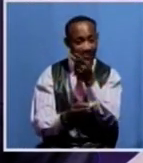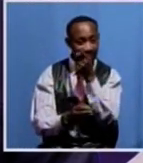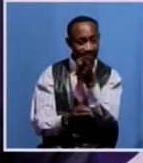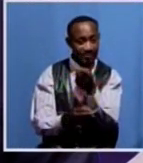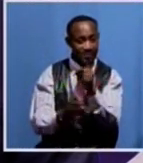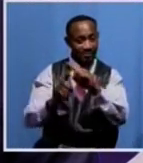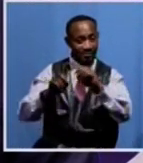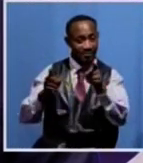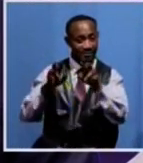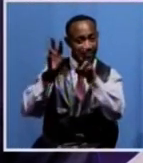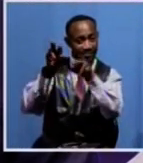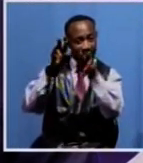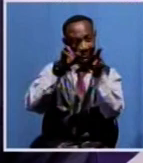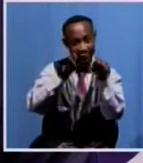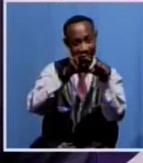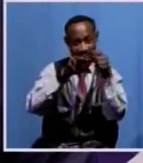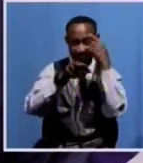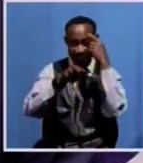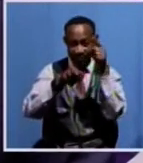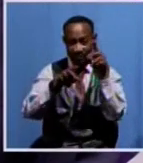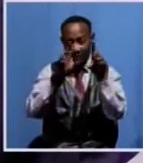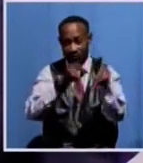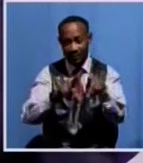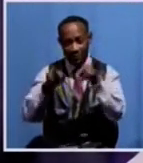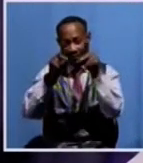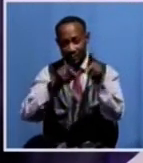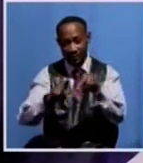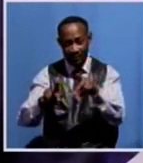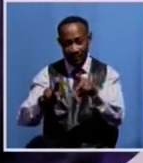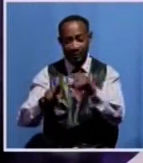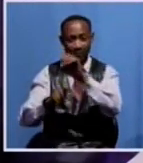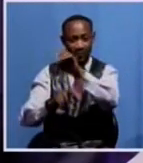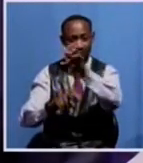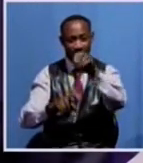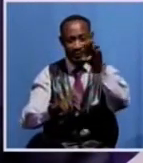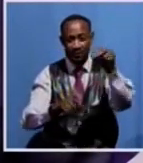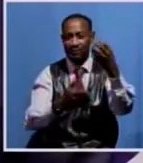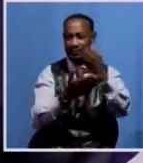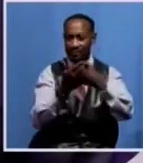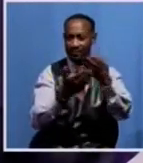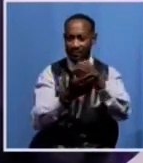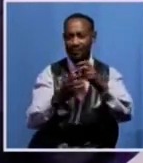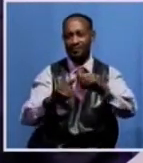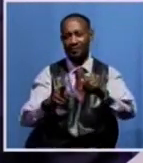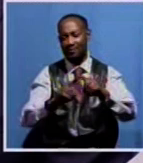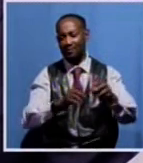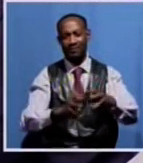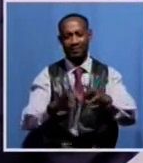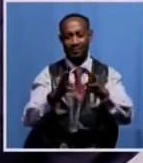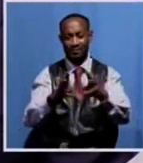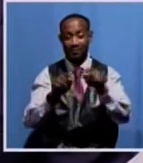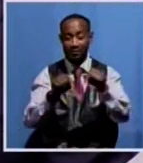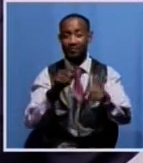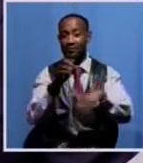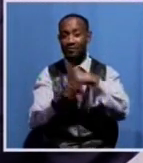different aspects of the performance of the economy. Desegregate the economy into the various sectors. This year, the reason